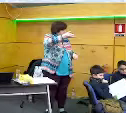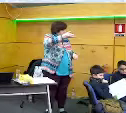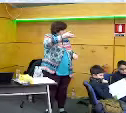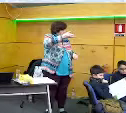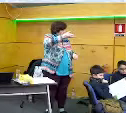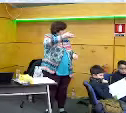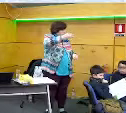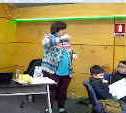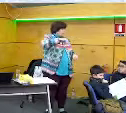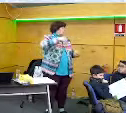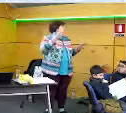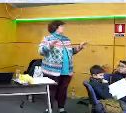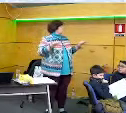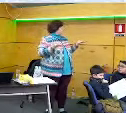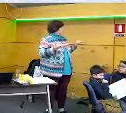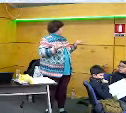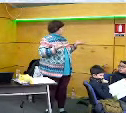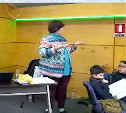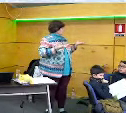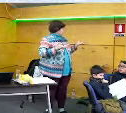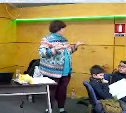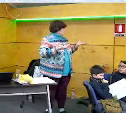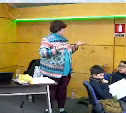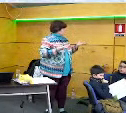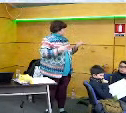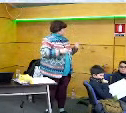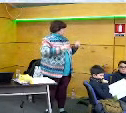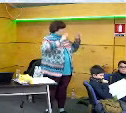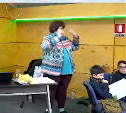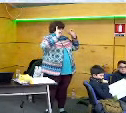comma, a question mark,